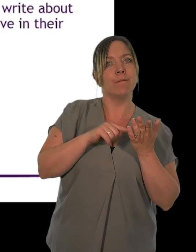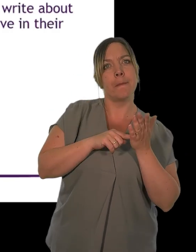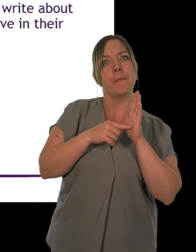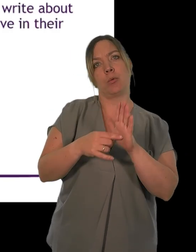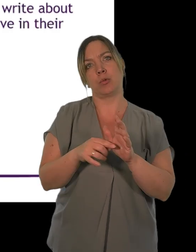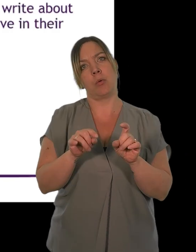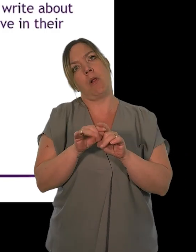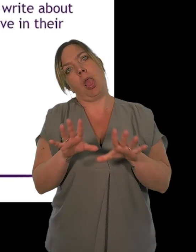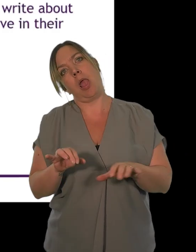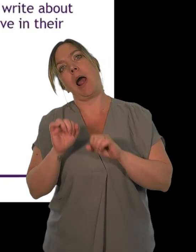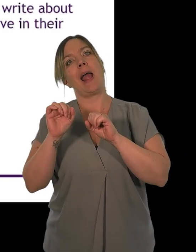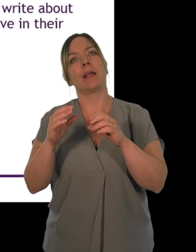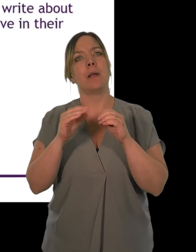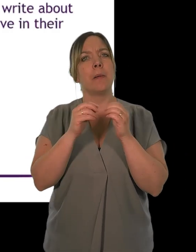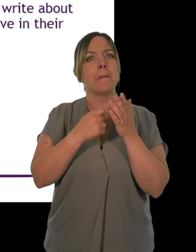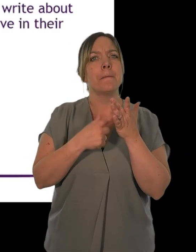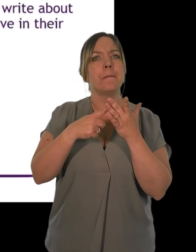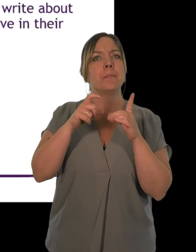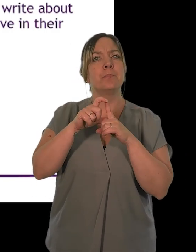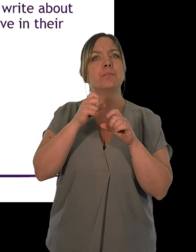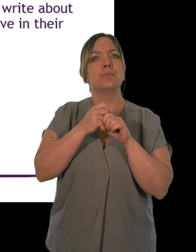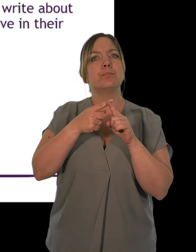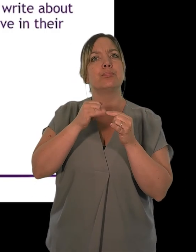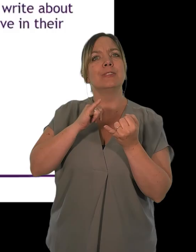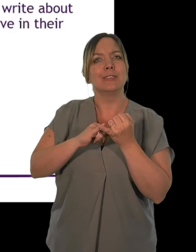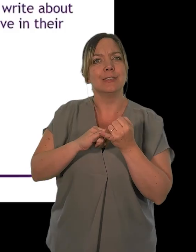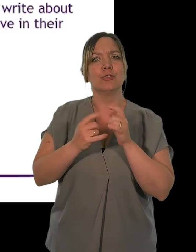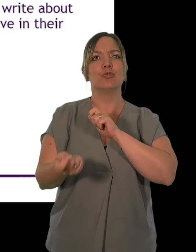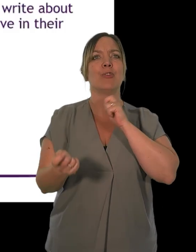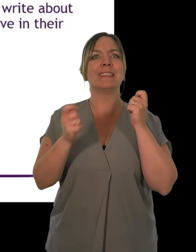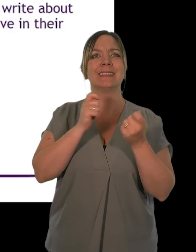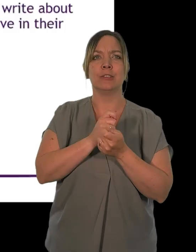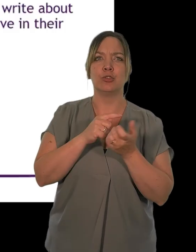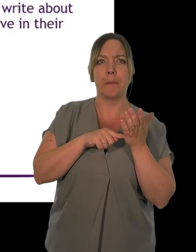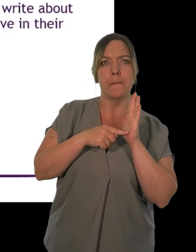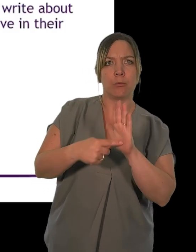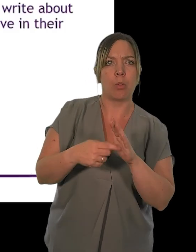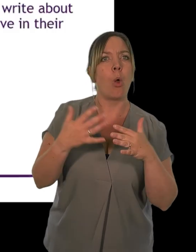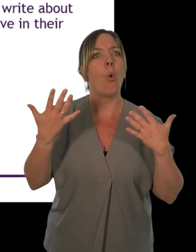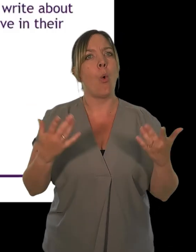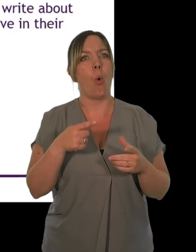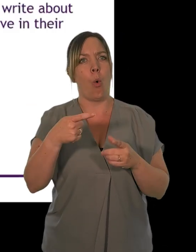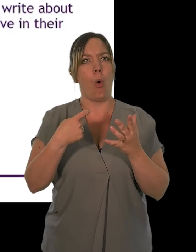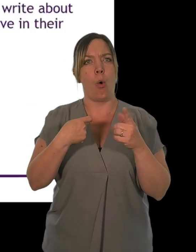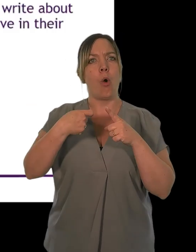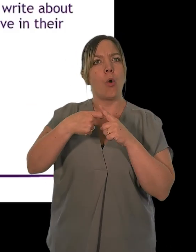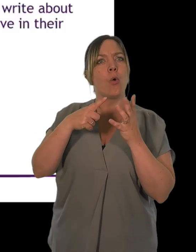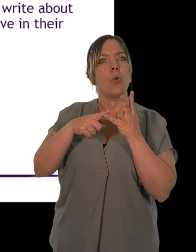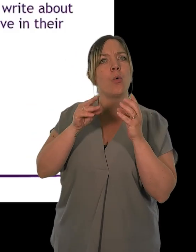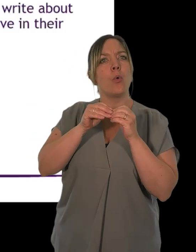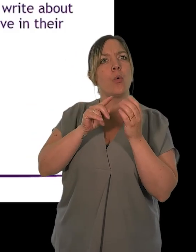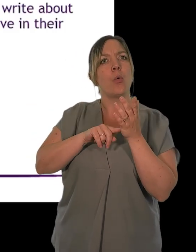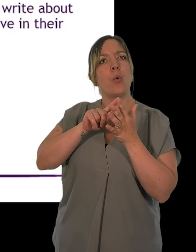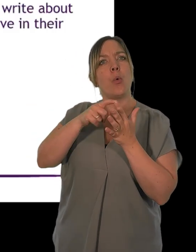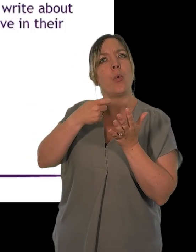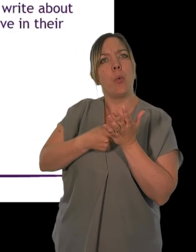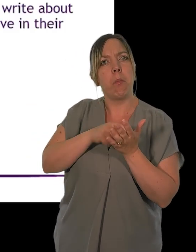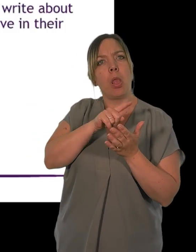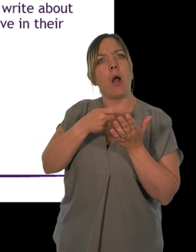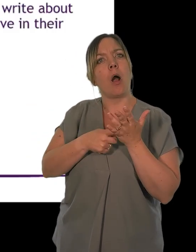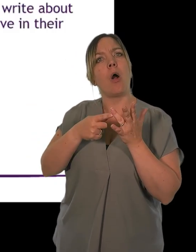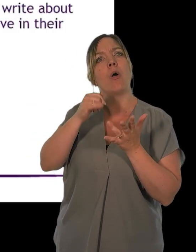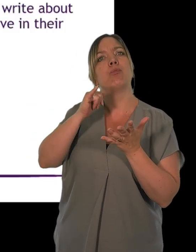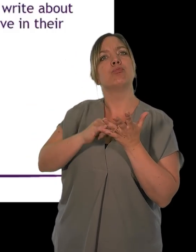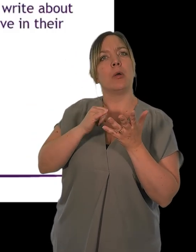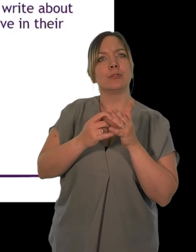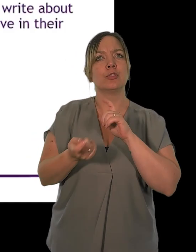Group. It's essential that wider reading from credible sources informs your answer. Many